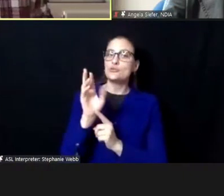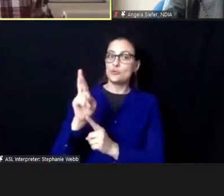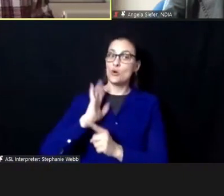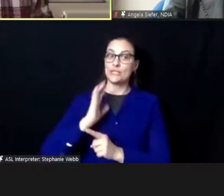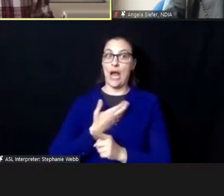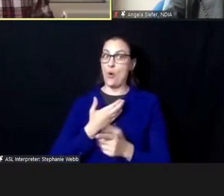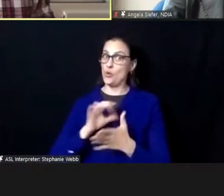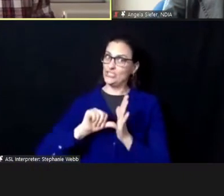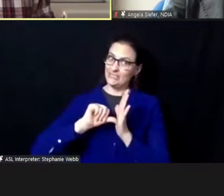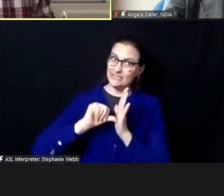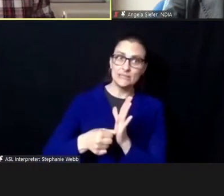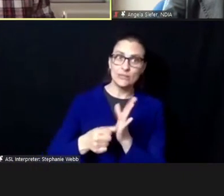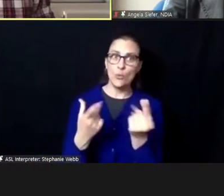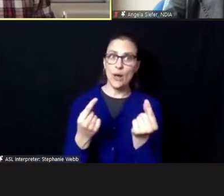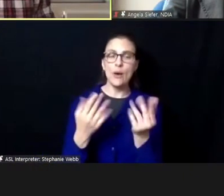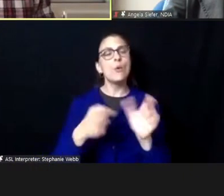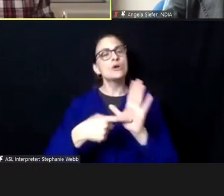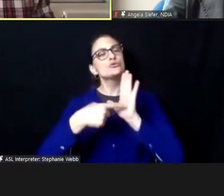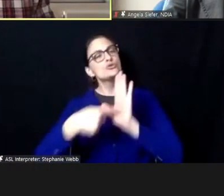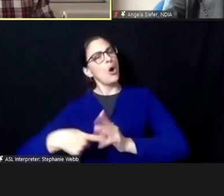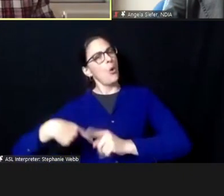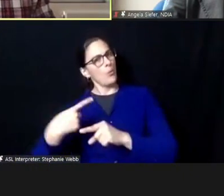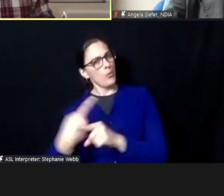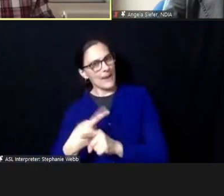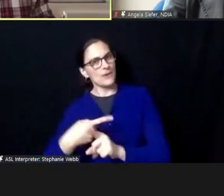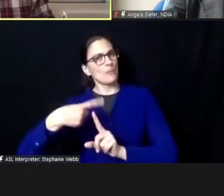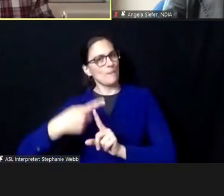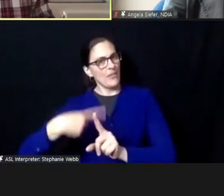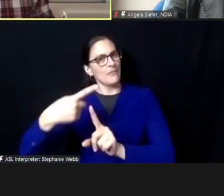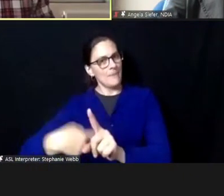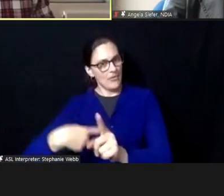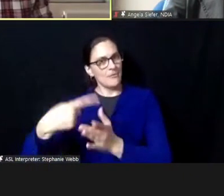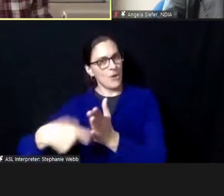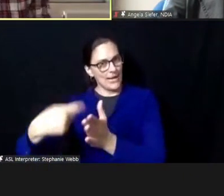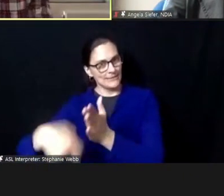price, and your promotional rate will expire on